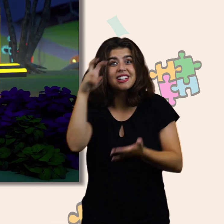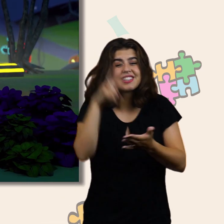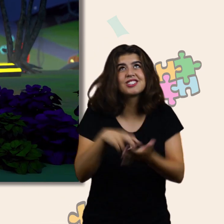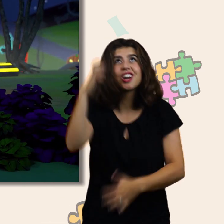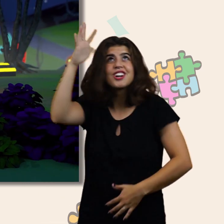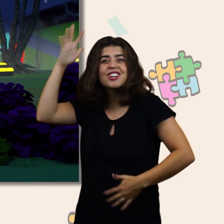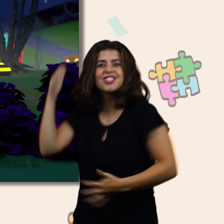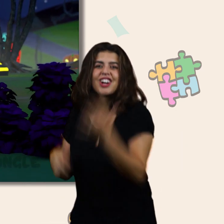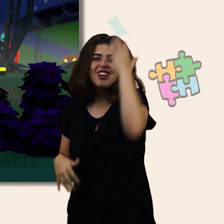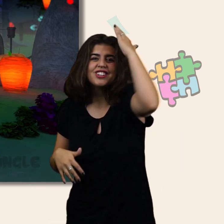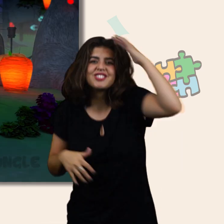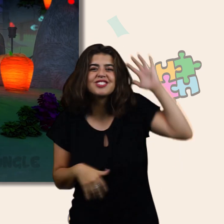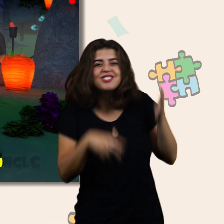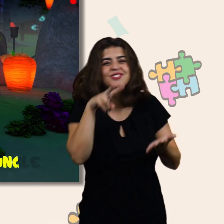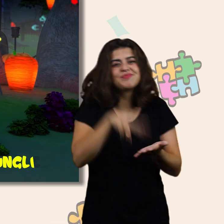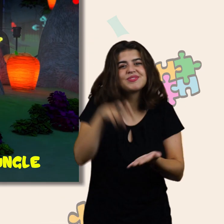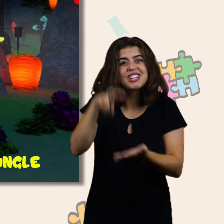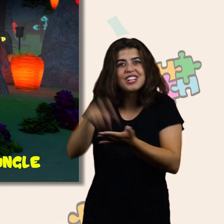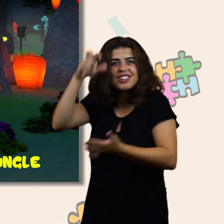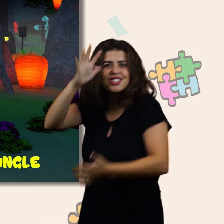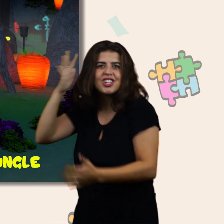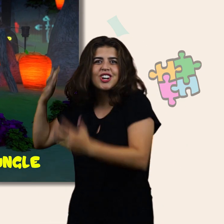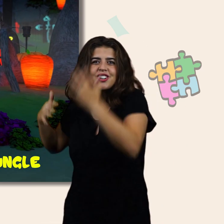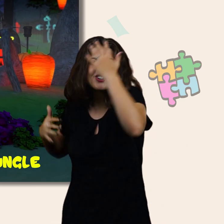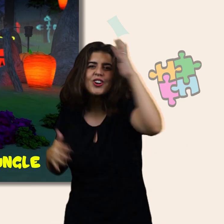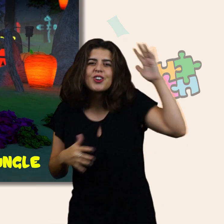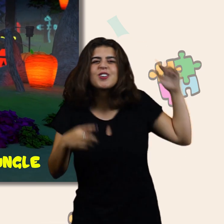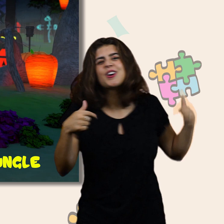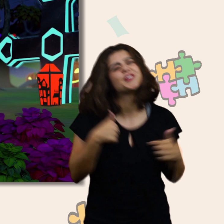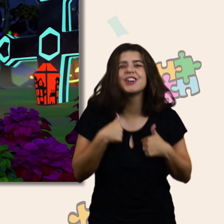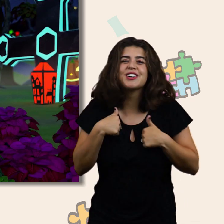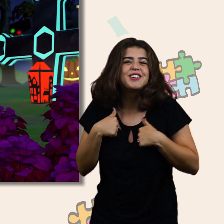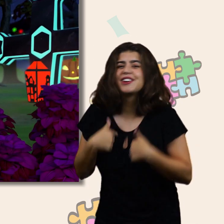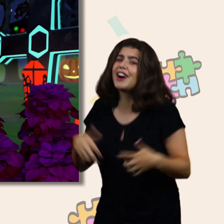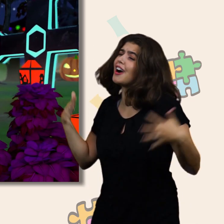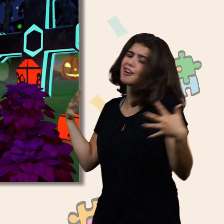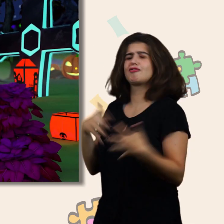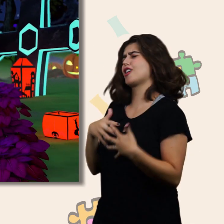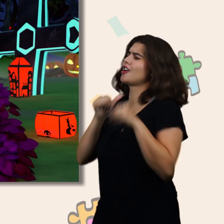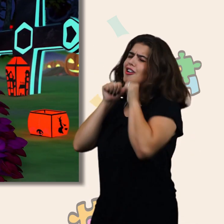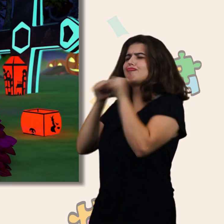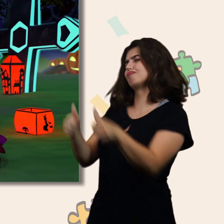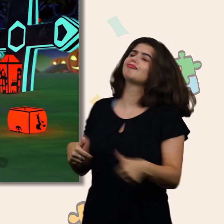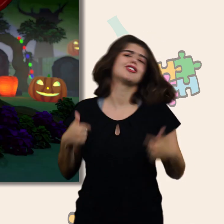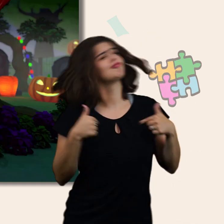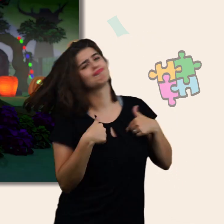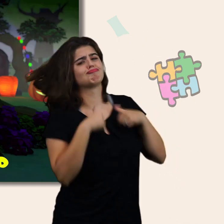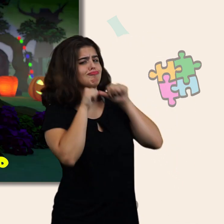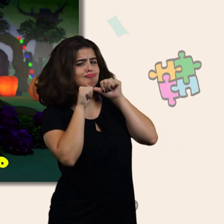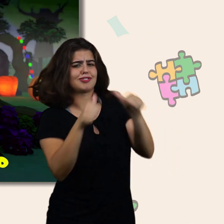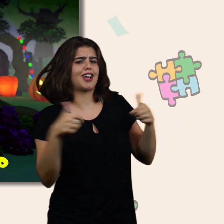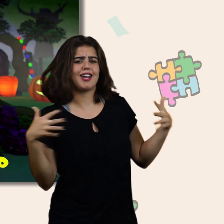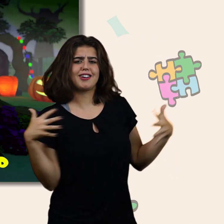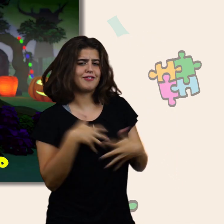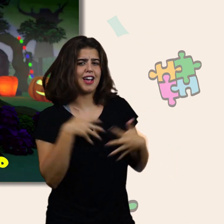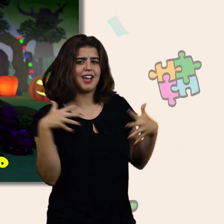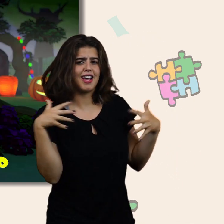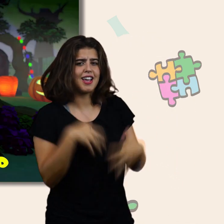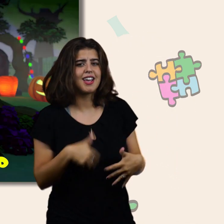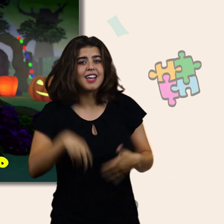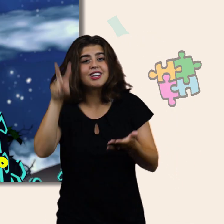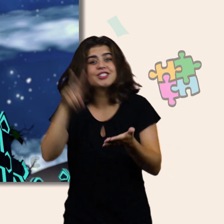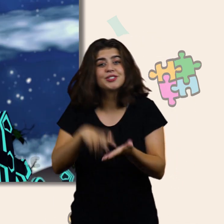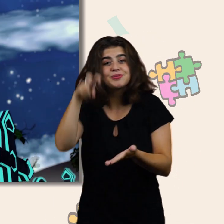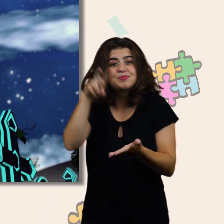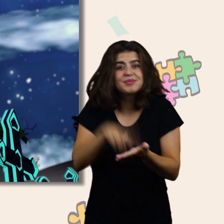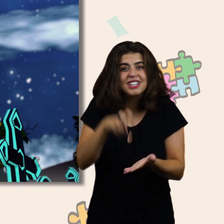Jumping in the jungle, jumping in the jungle. We're not afraid, we're not